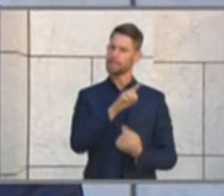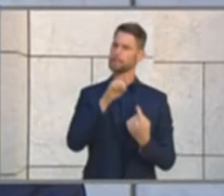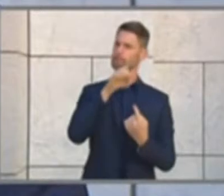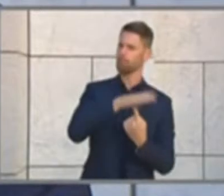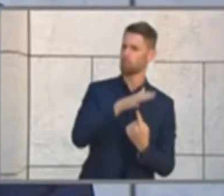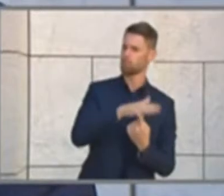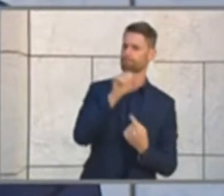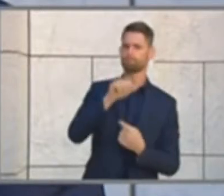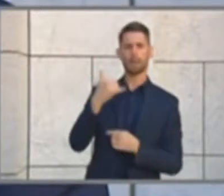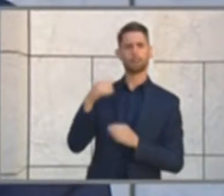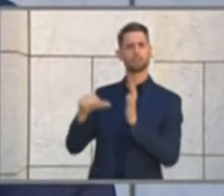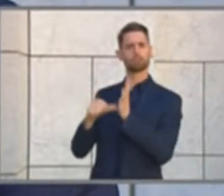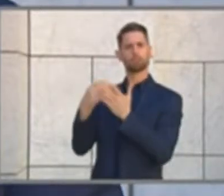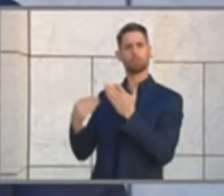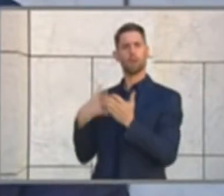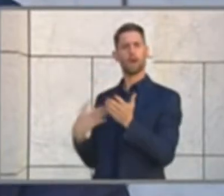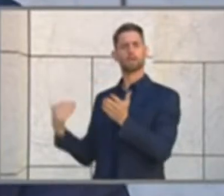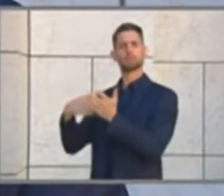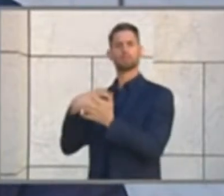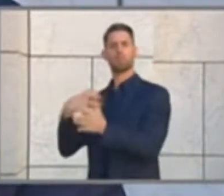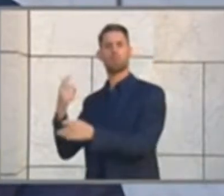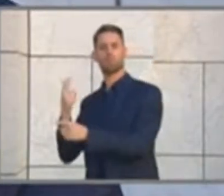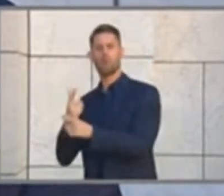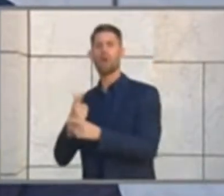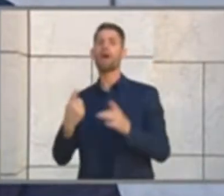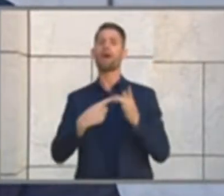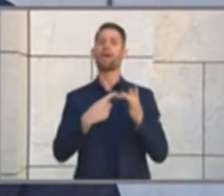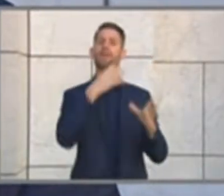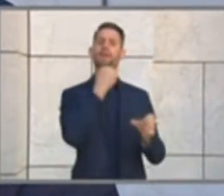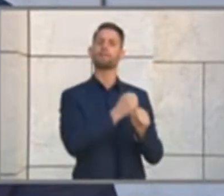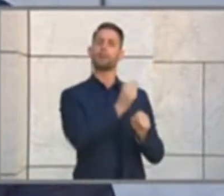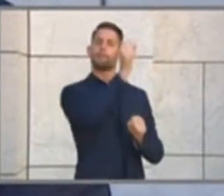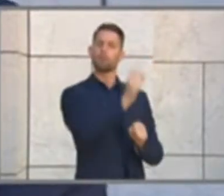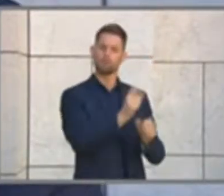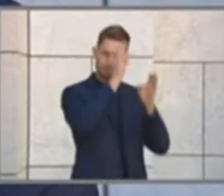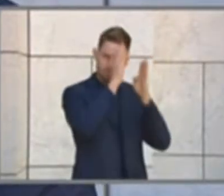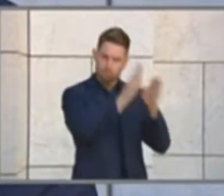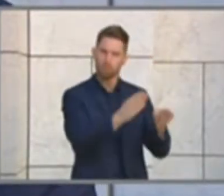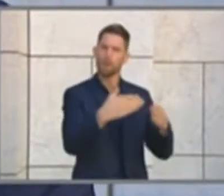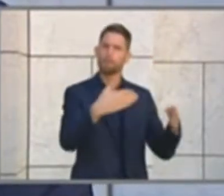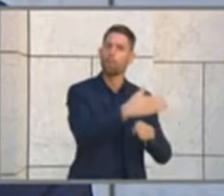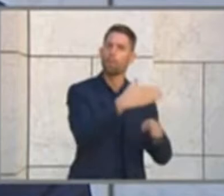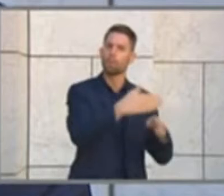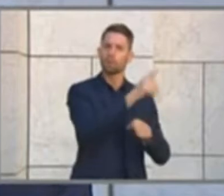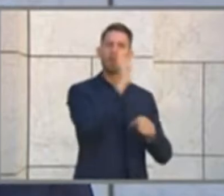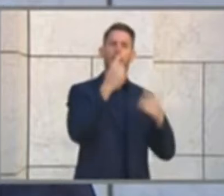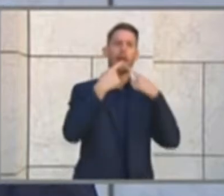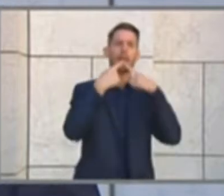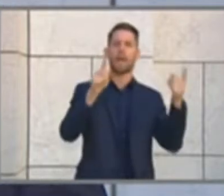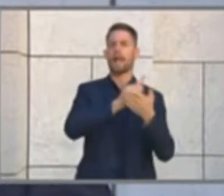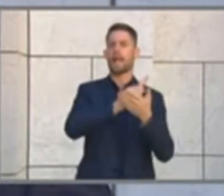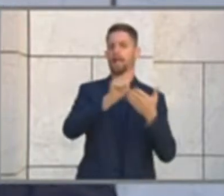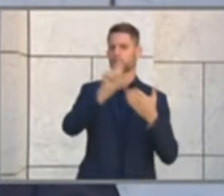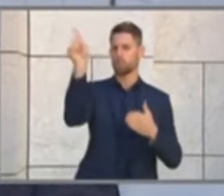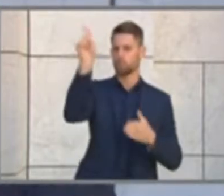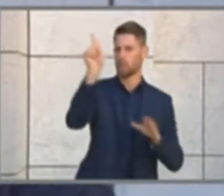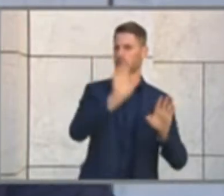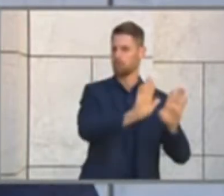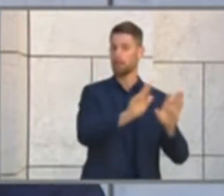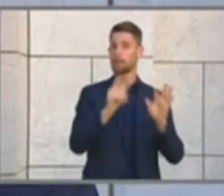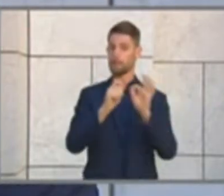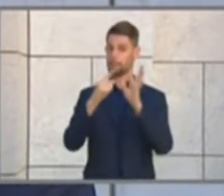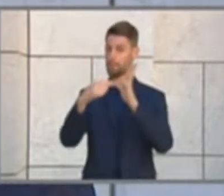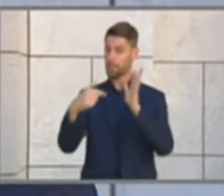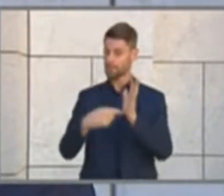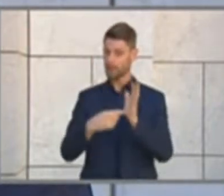as well. The Minister for Employment will be having a bit more to say about this today. And it is very important that as